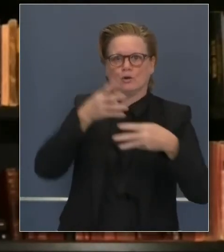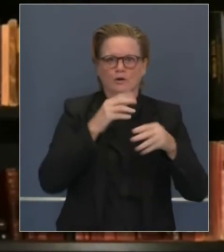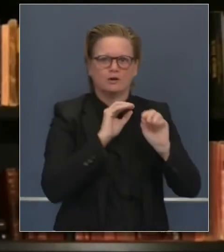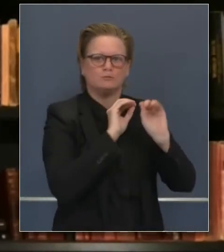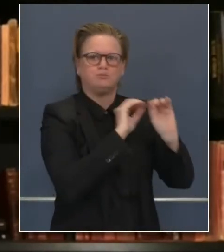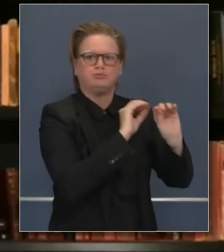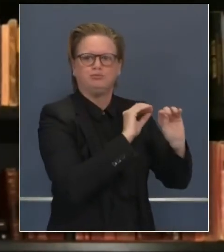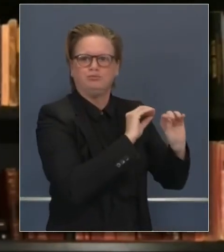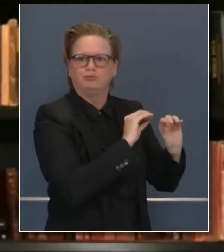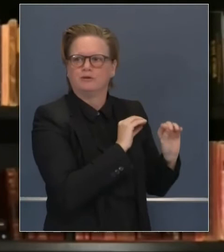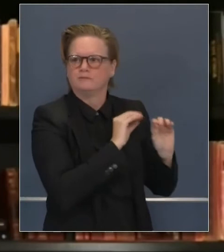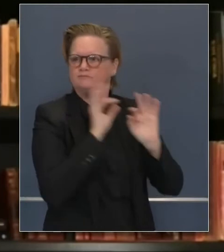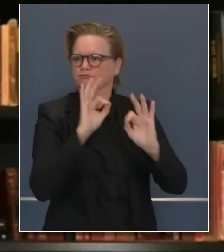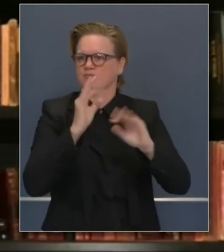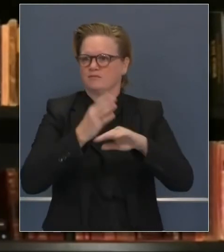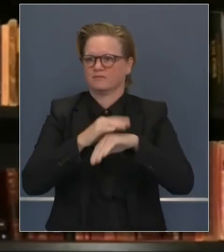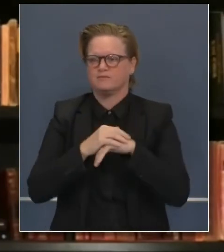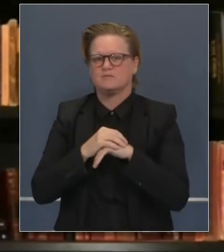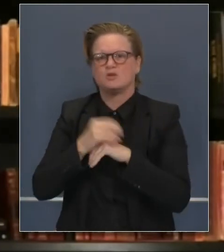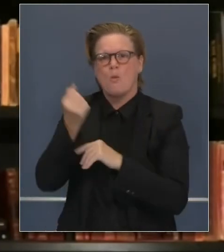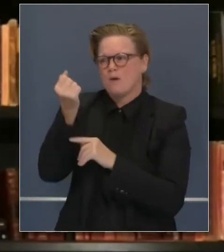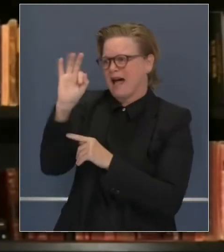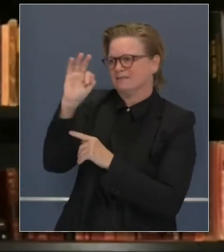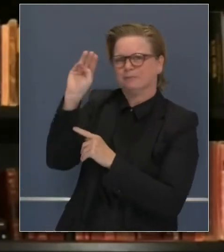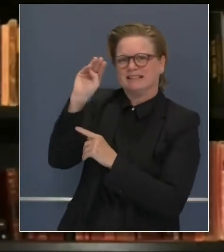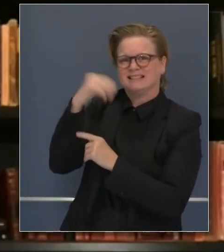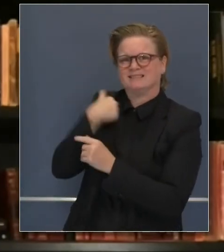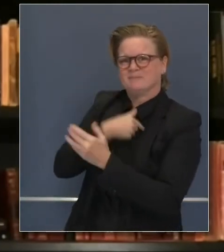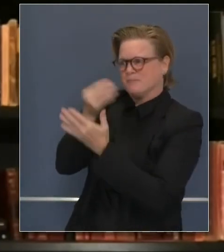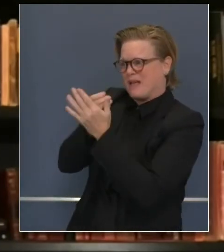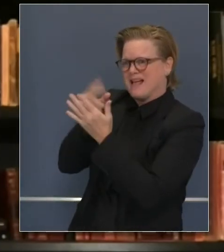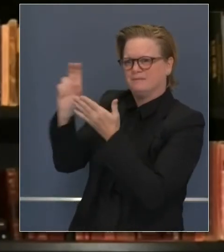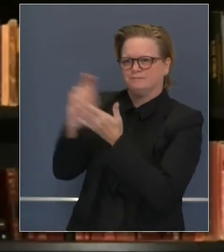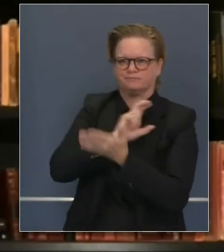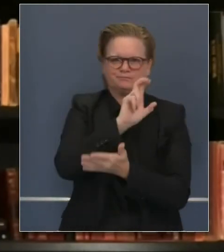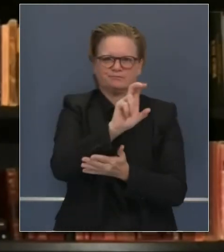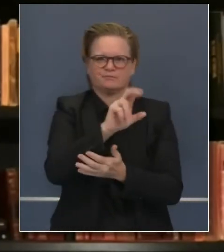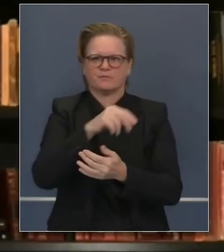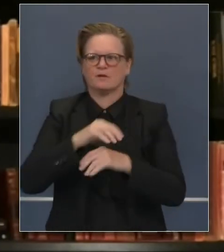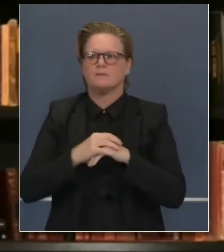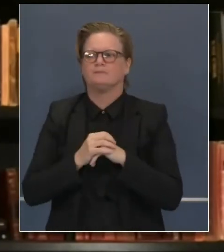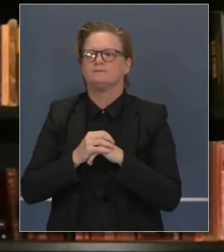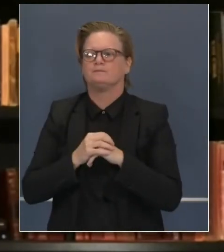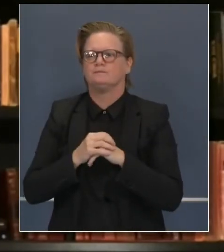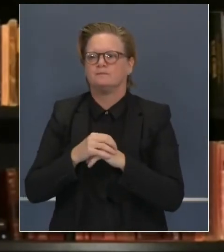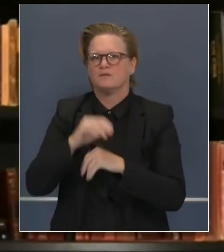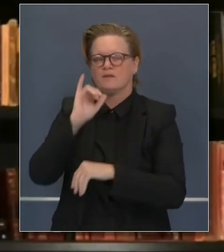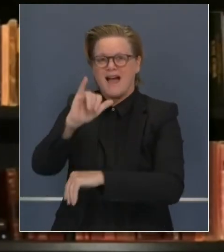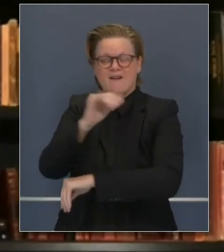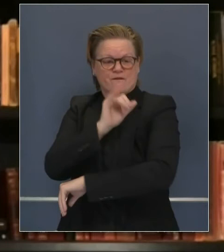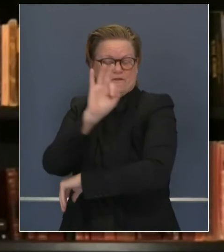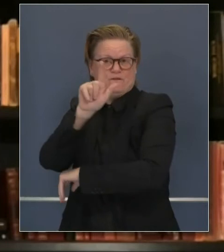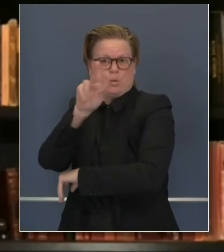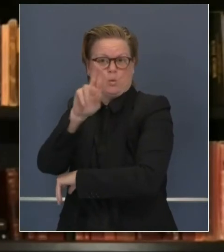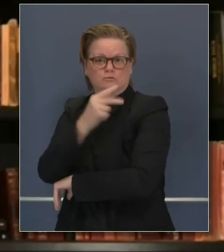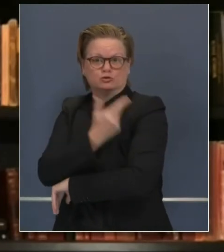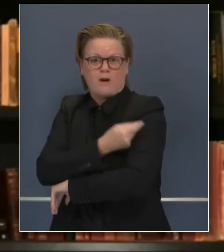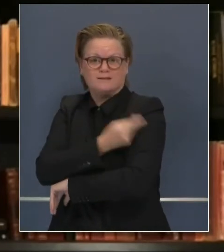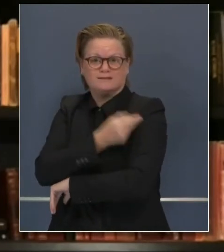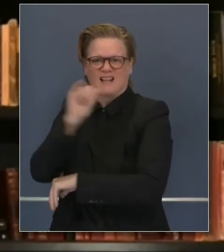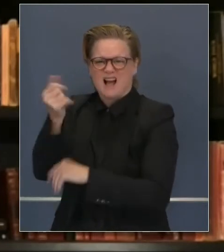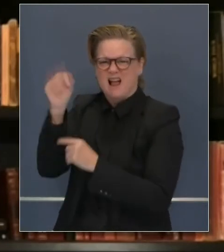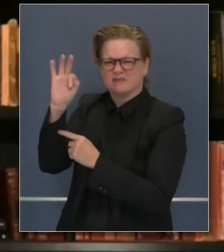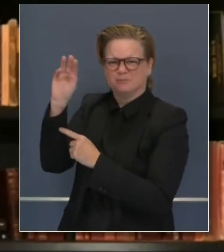well-established vaccine network. We're not reinventing the wheel. They do have remarkable capacity within that system, but we look to supplement